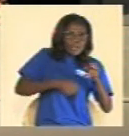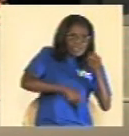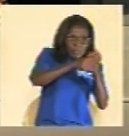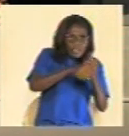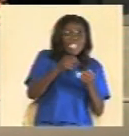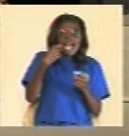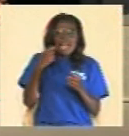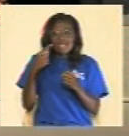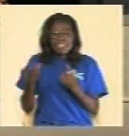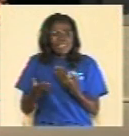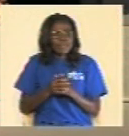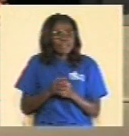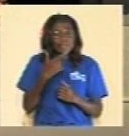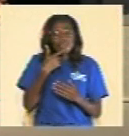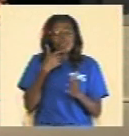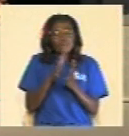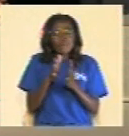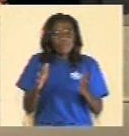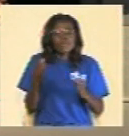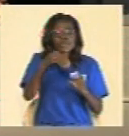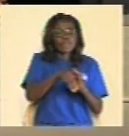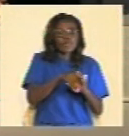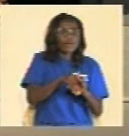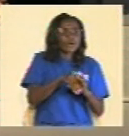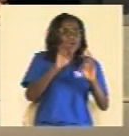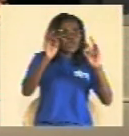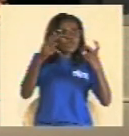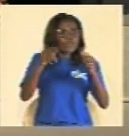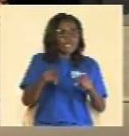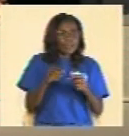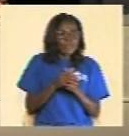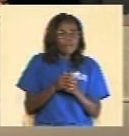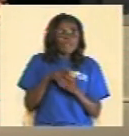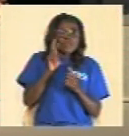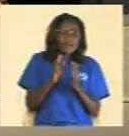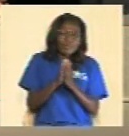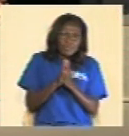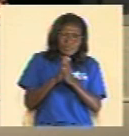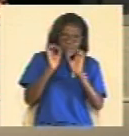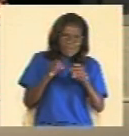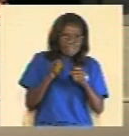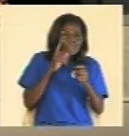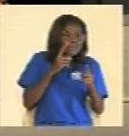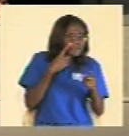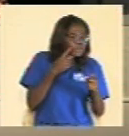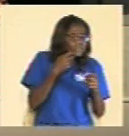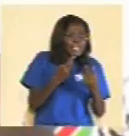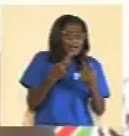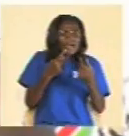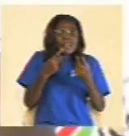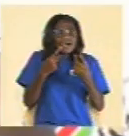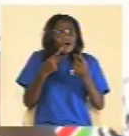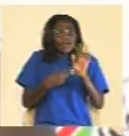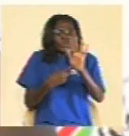of course, to my guests, thank you very much for being part of this very interesting topic. And let's be on the lookout for the signs and symptoms. And